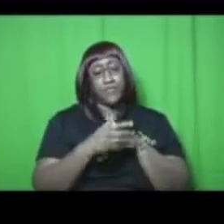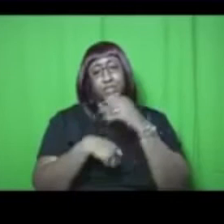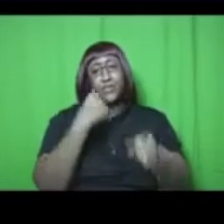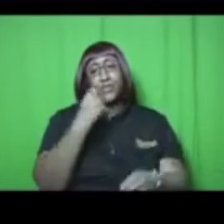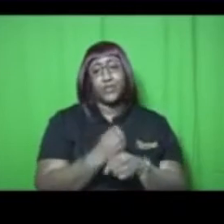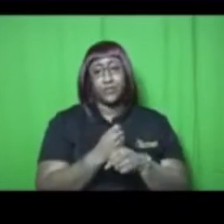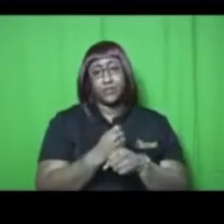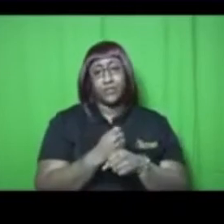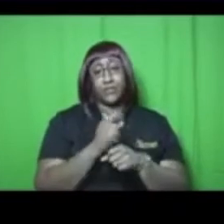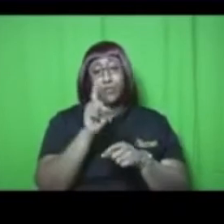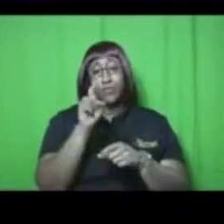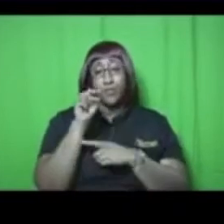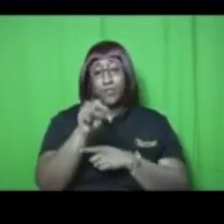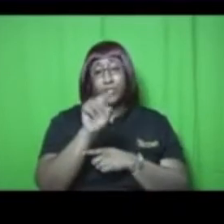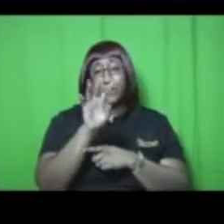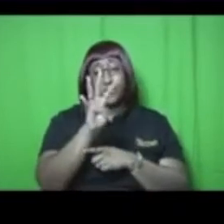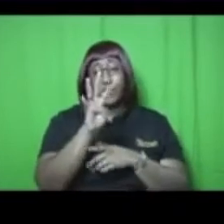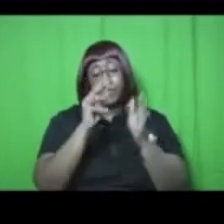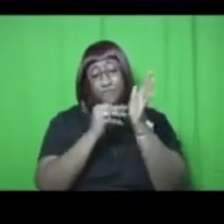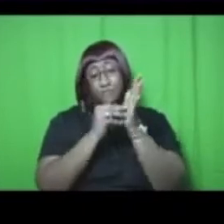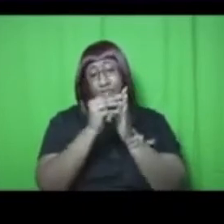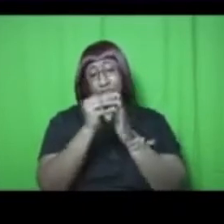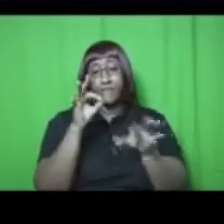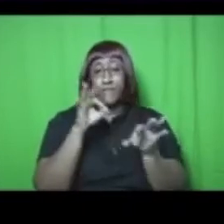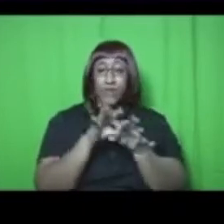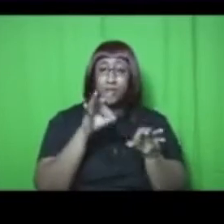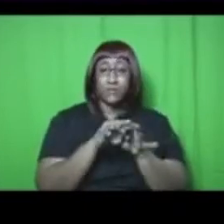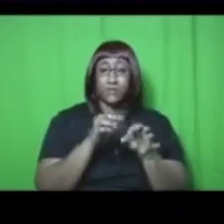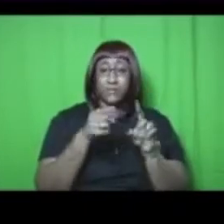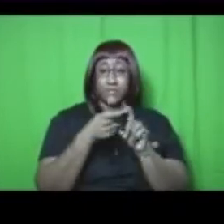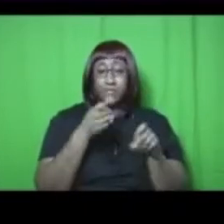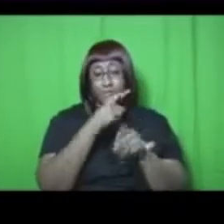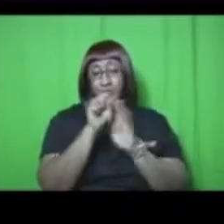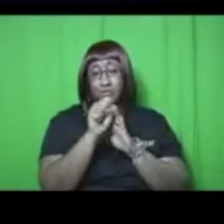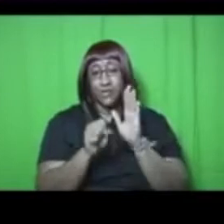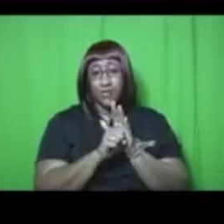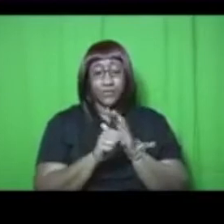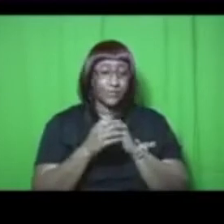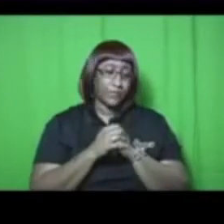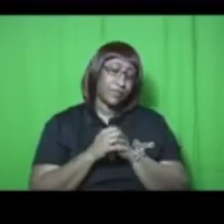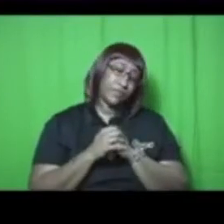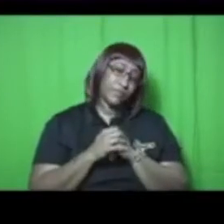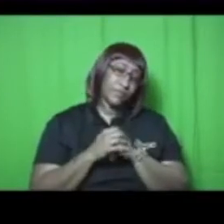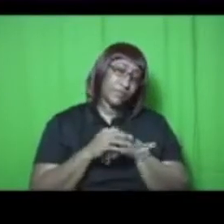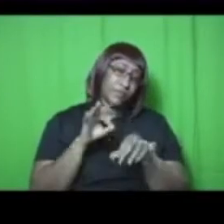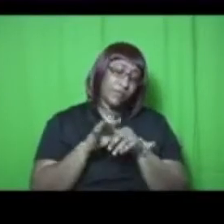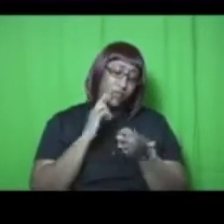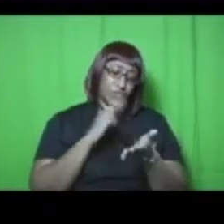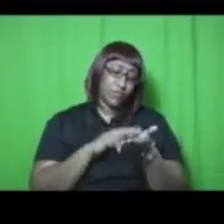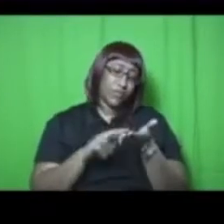over 1.4 million voters from the Georgia voter registration